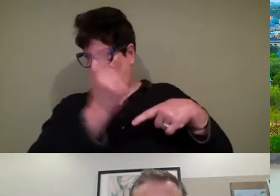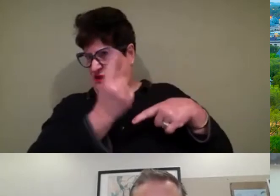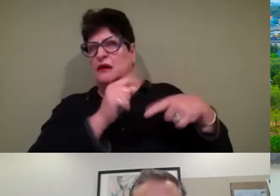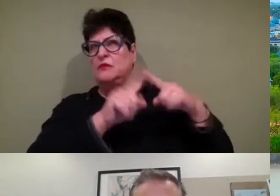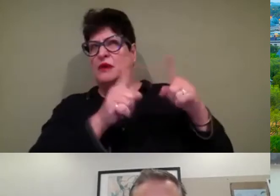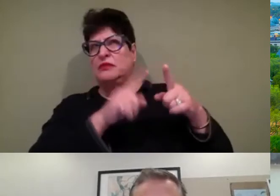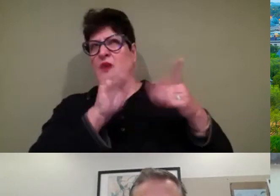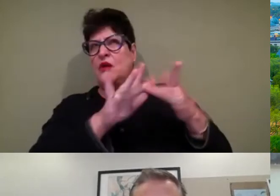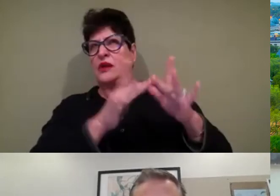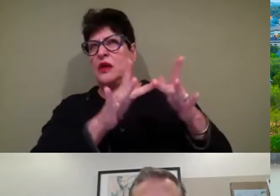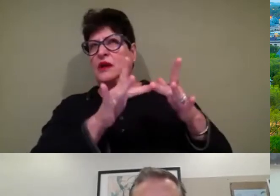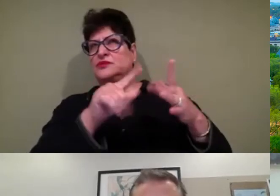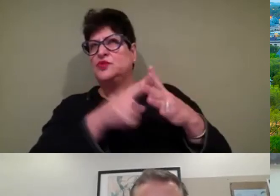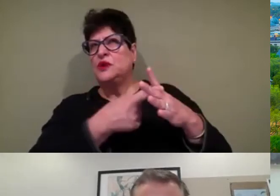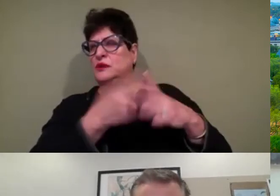believe.